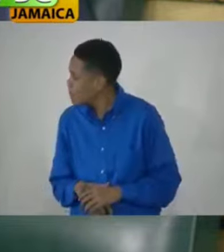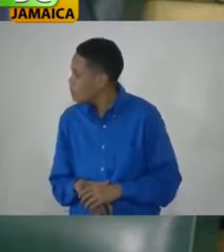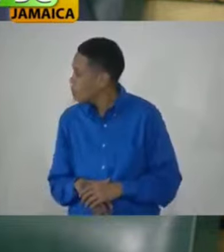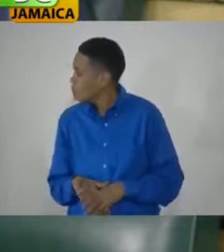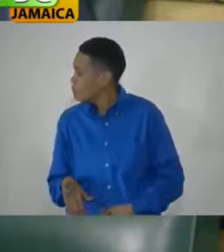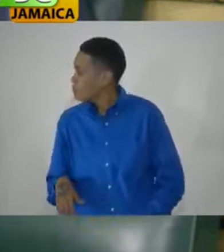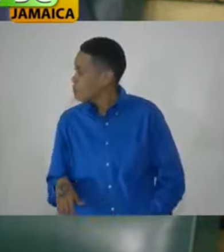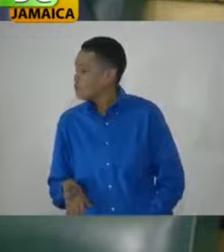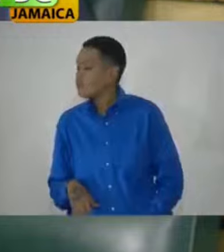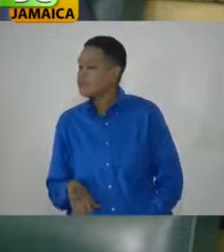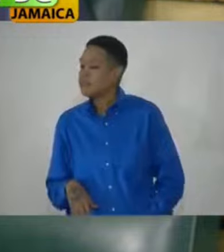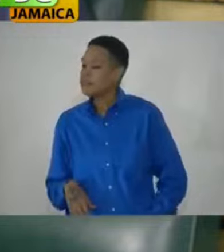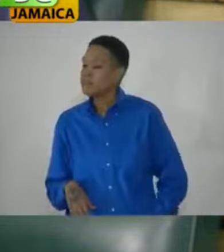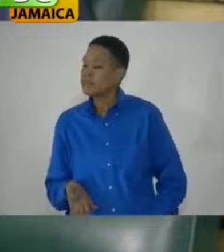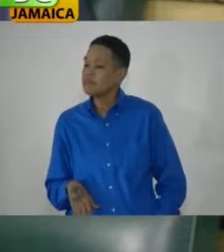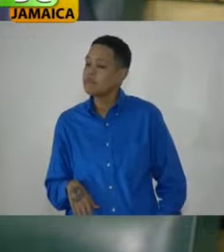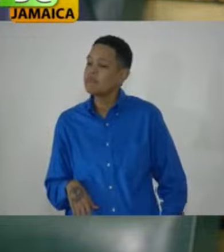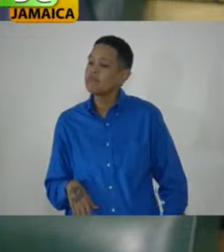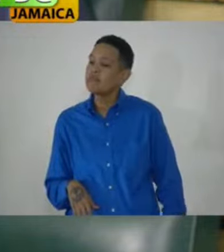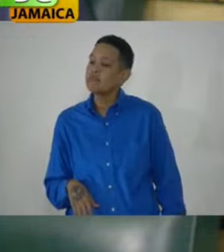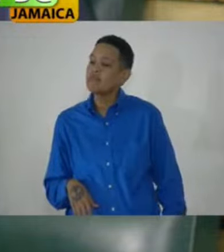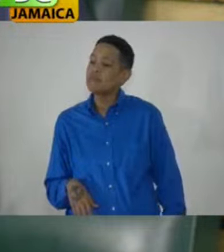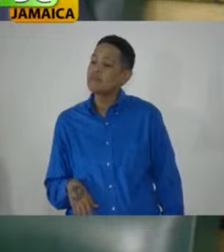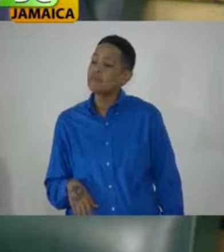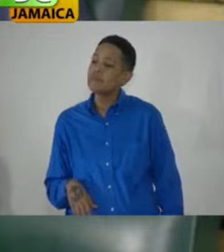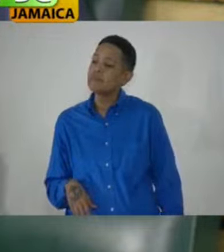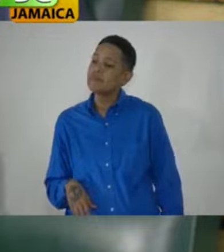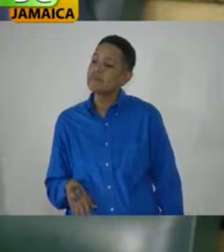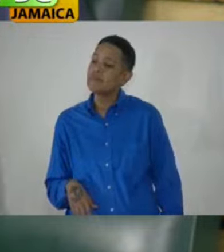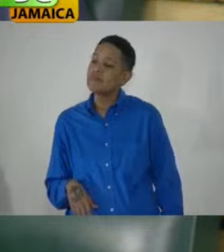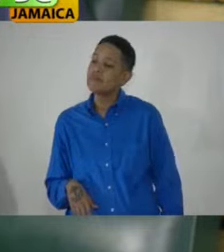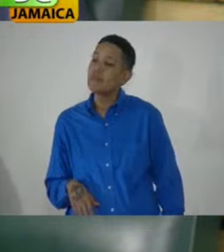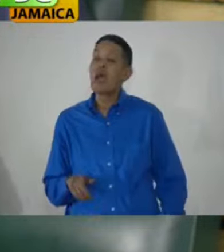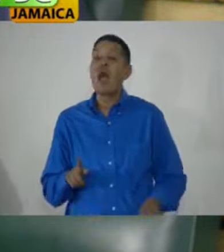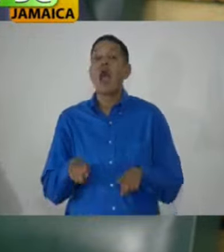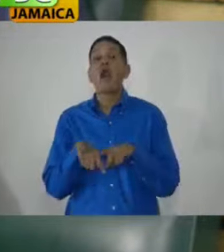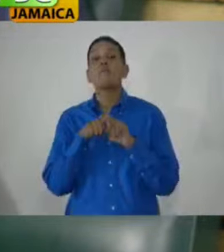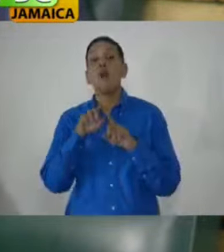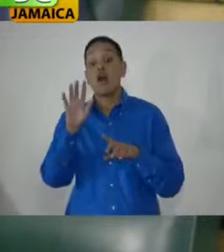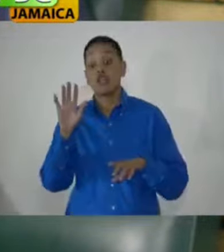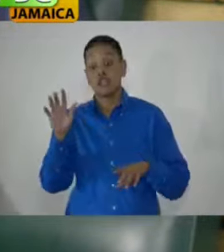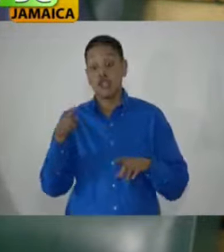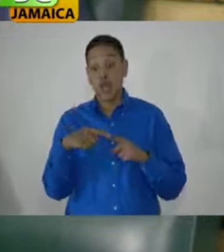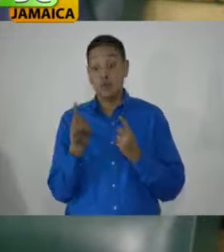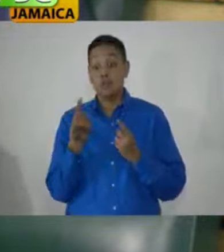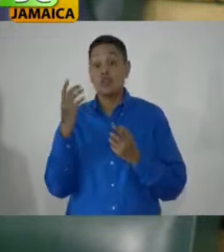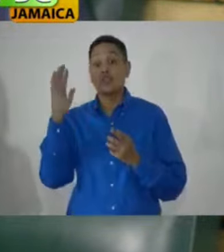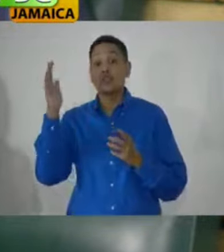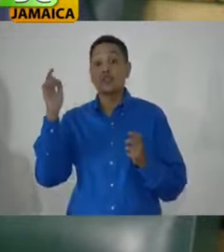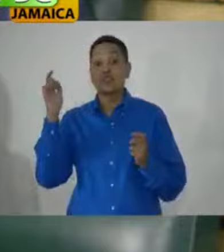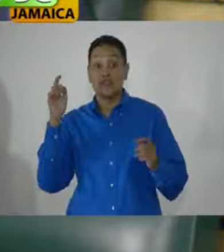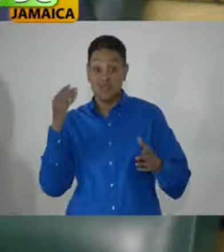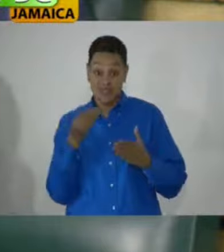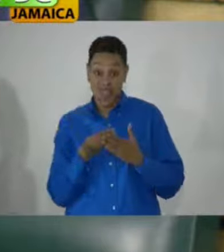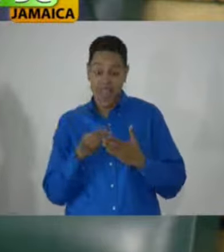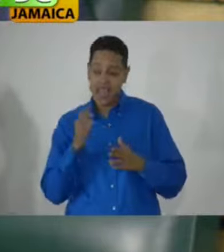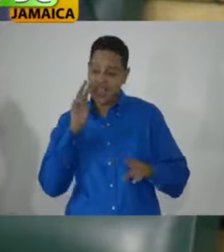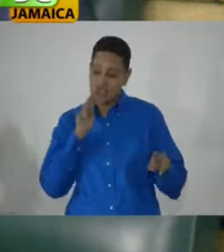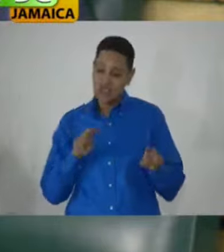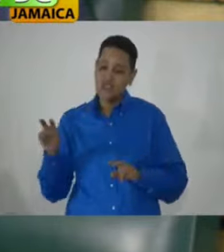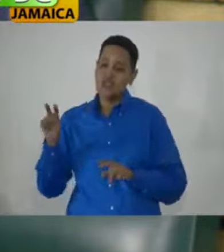Madam Speaker, I'll pause on the opposition spokesman of finance and turn my attention to